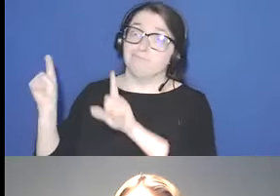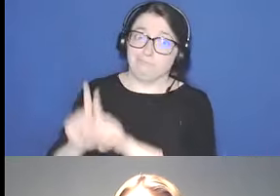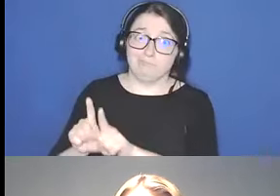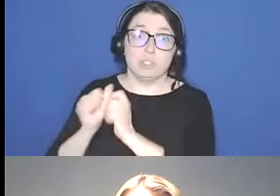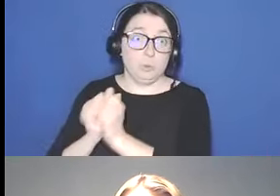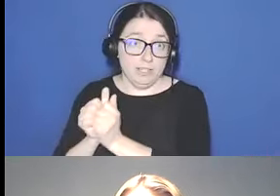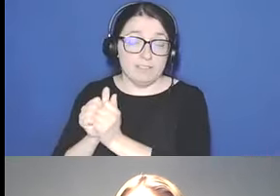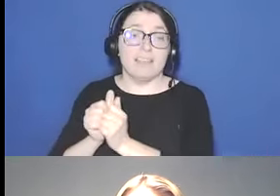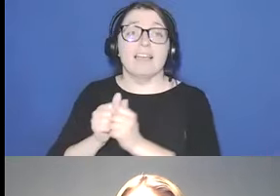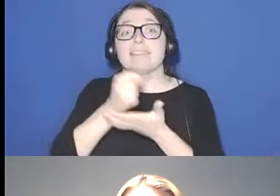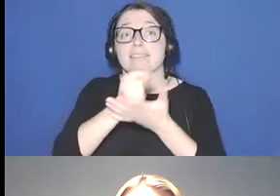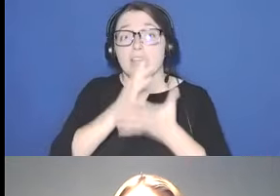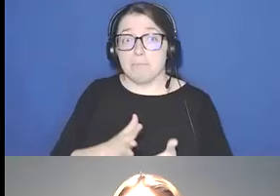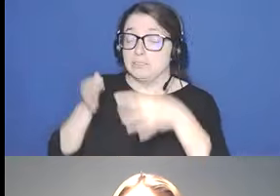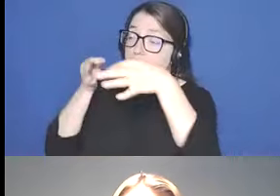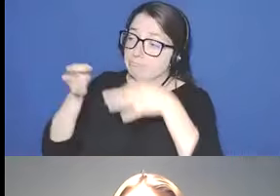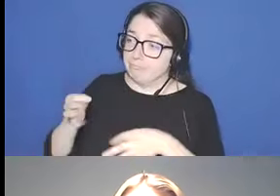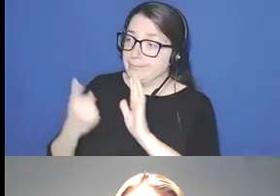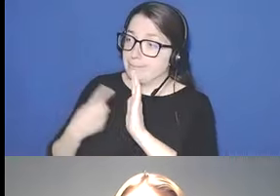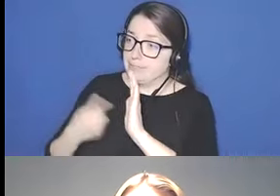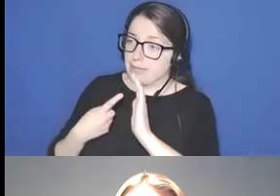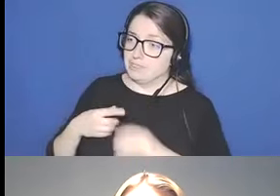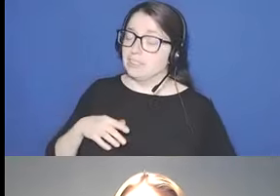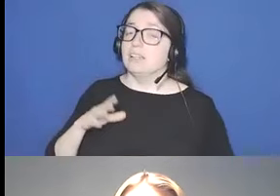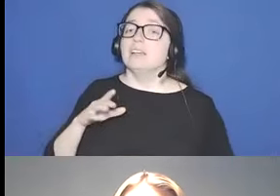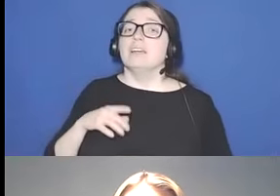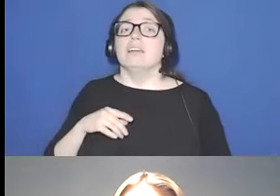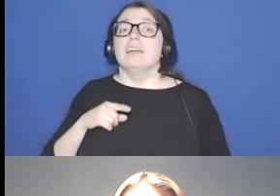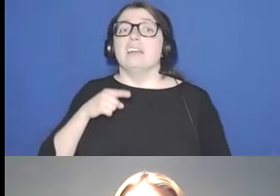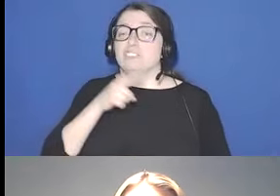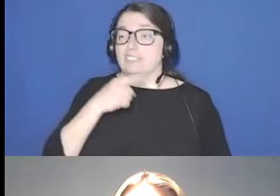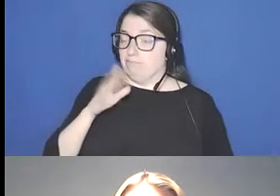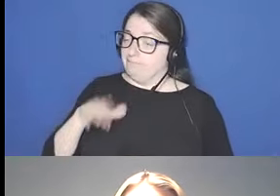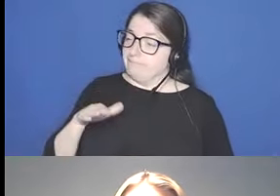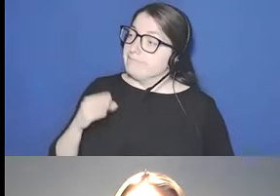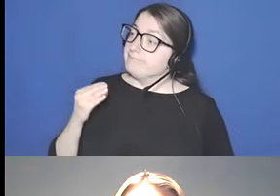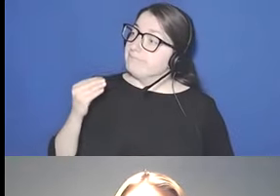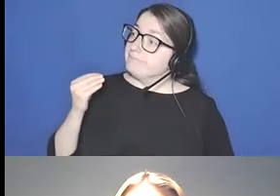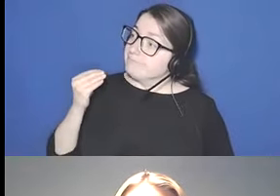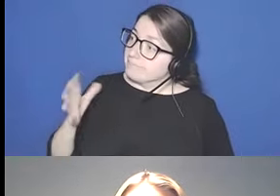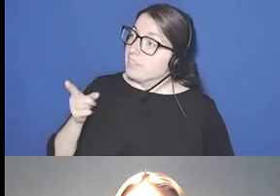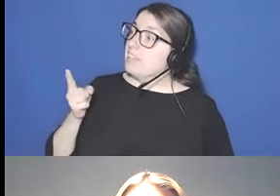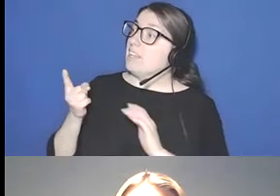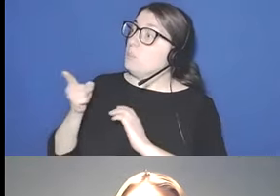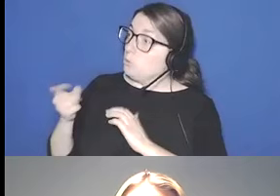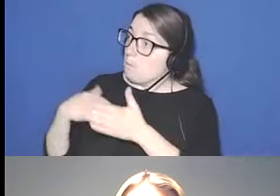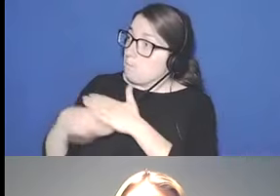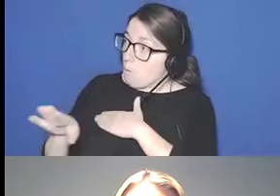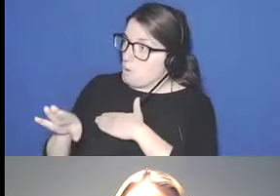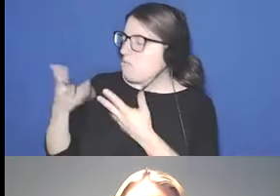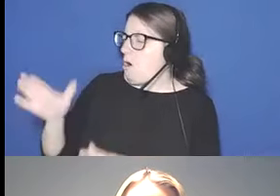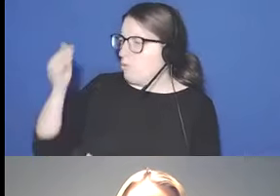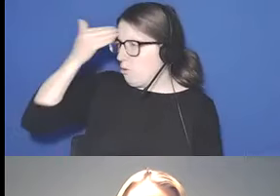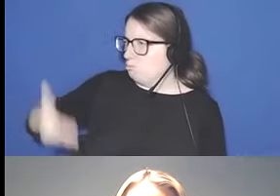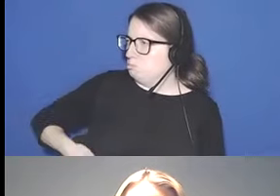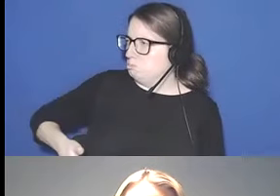this. There's things that you're born knowing, but there's things that your younger brother isn't born knowing. So we have to